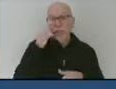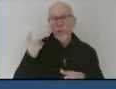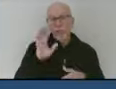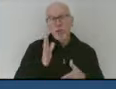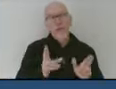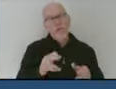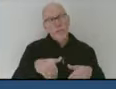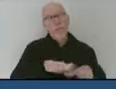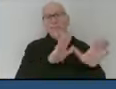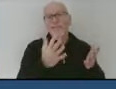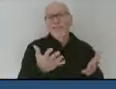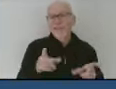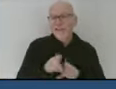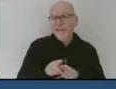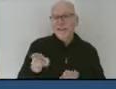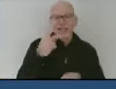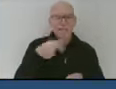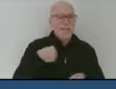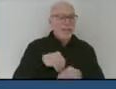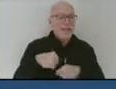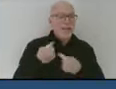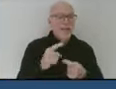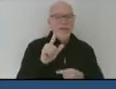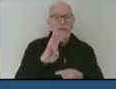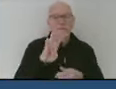as much as she has seen me in the last 24 hours.